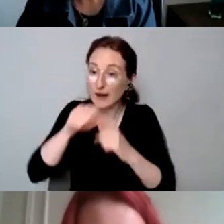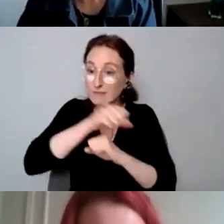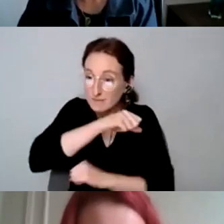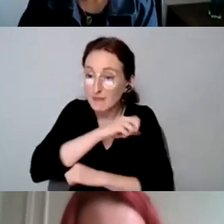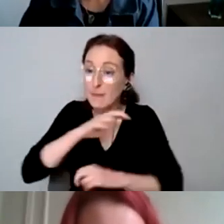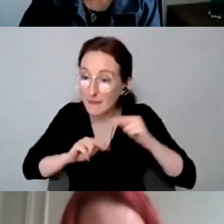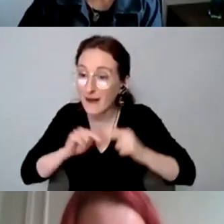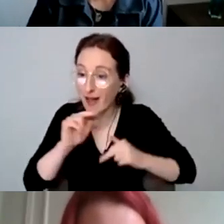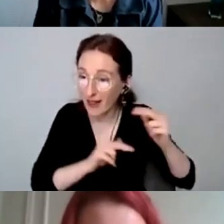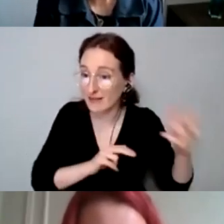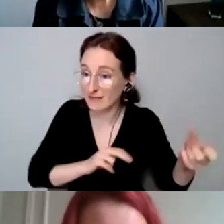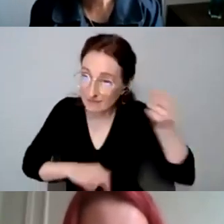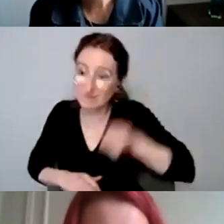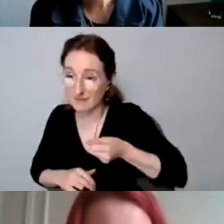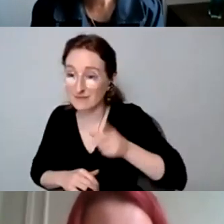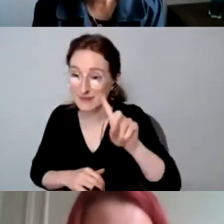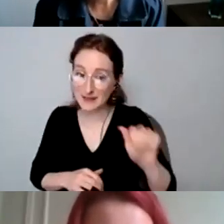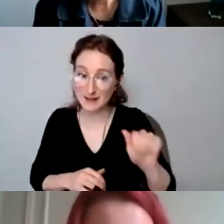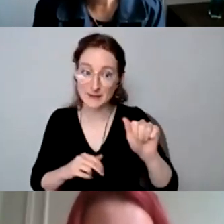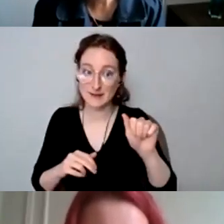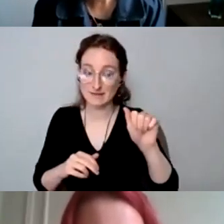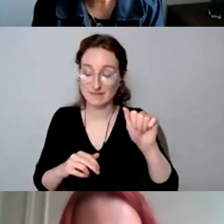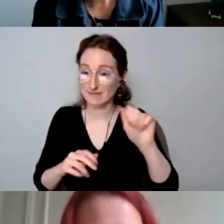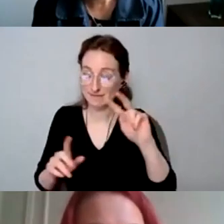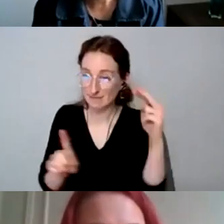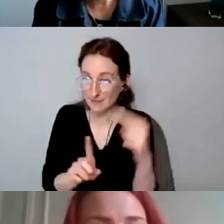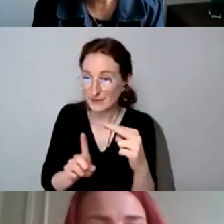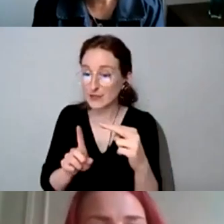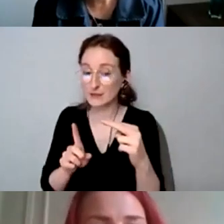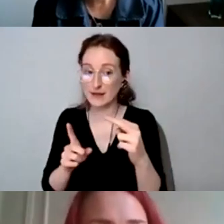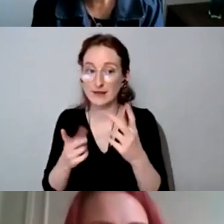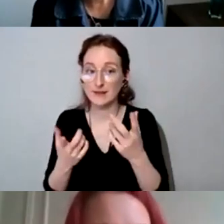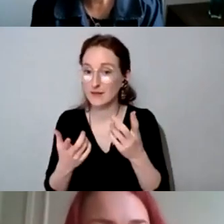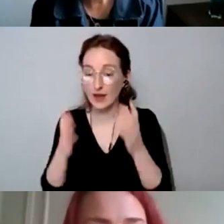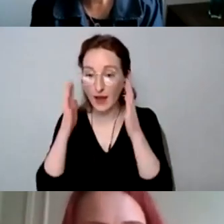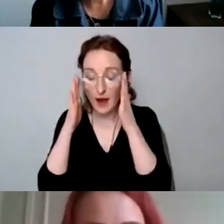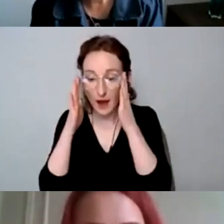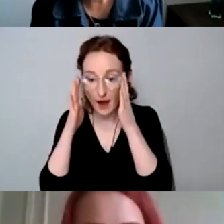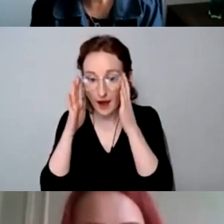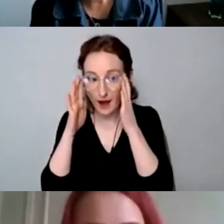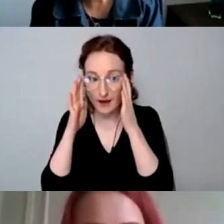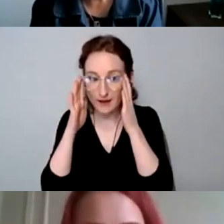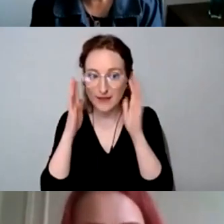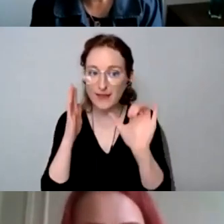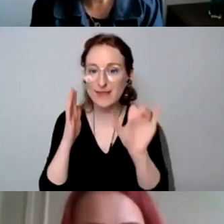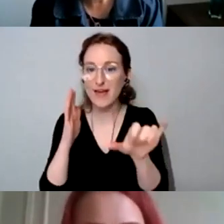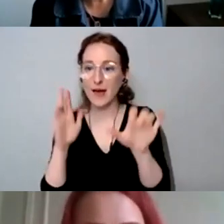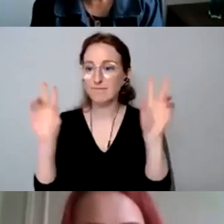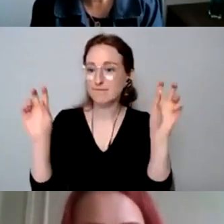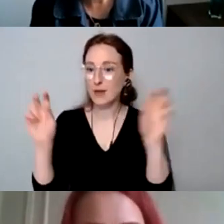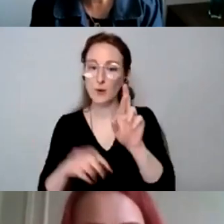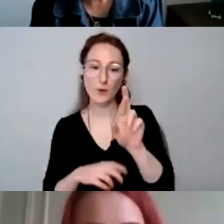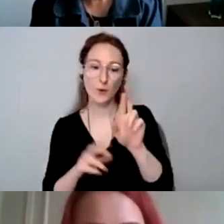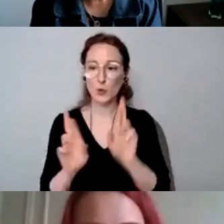To not only come and participate in this what Sasha termed as ready-made inclusion,